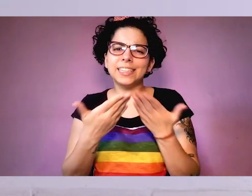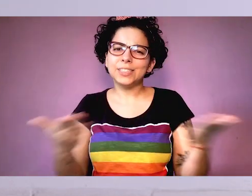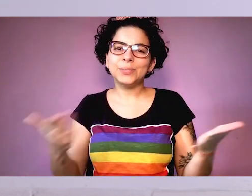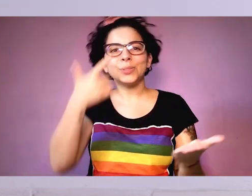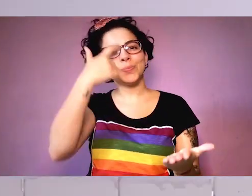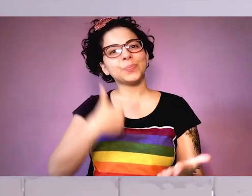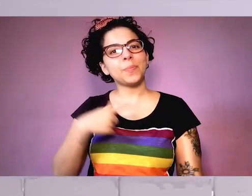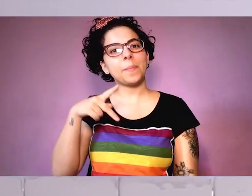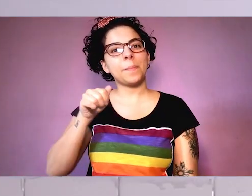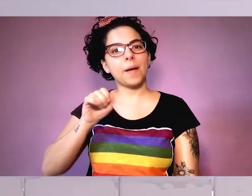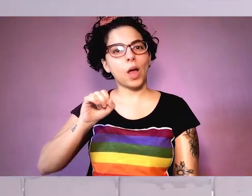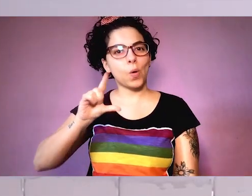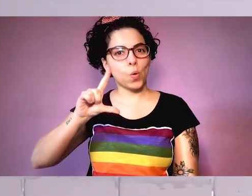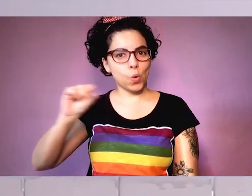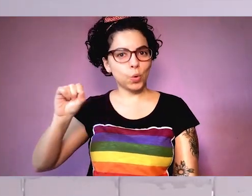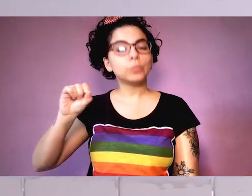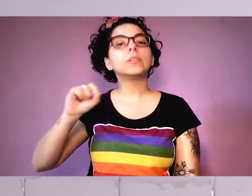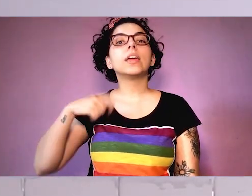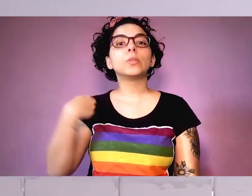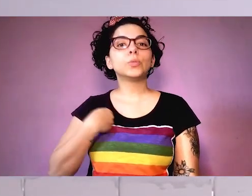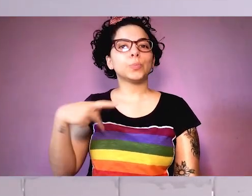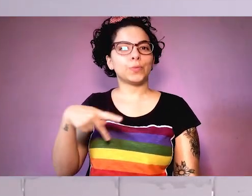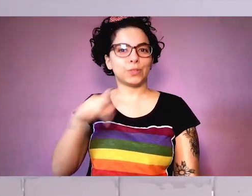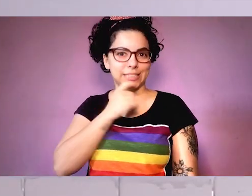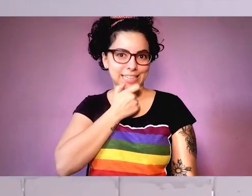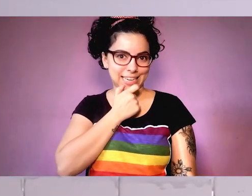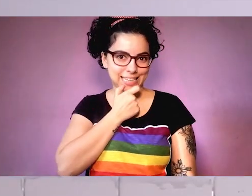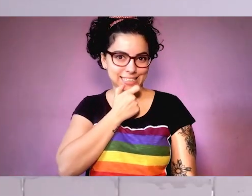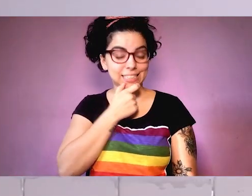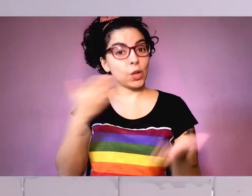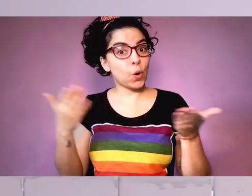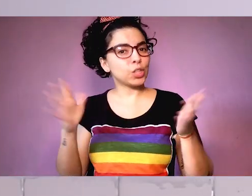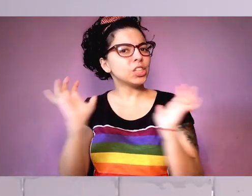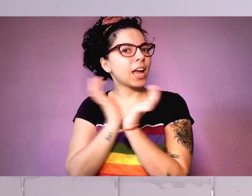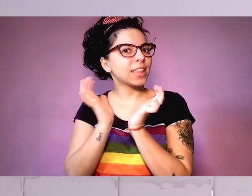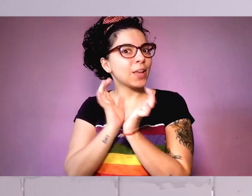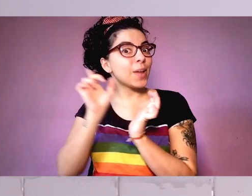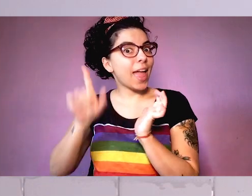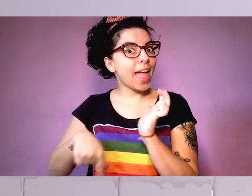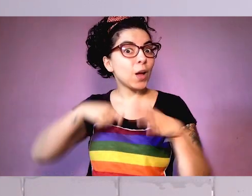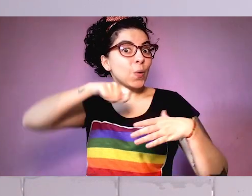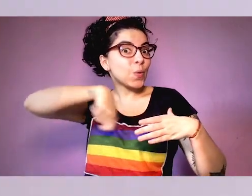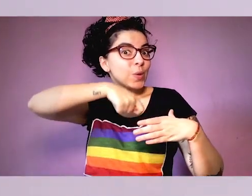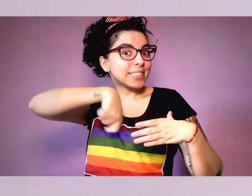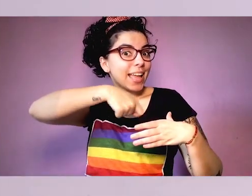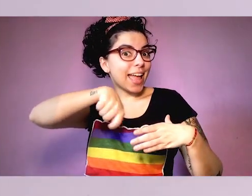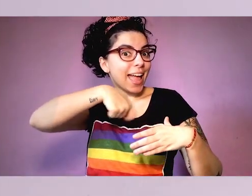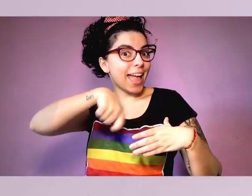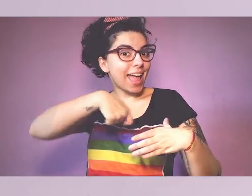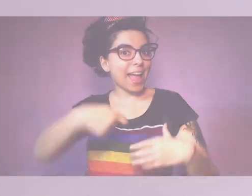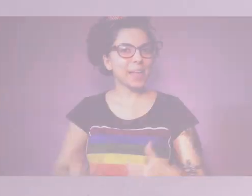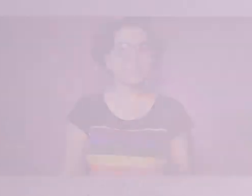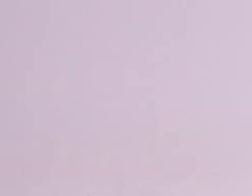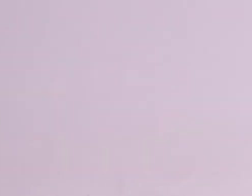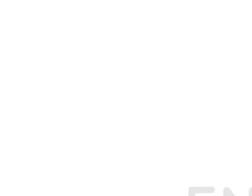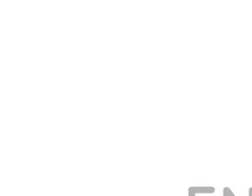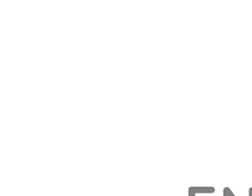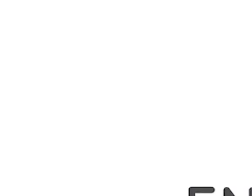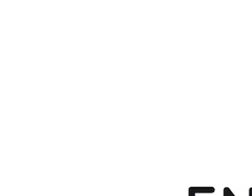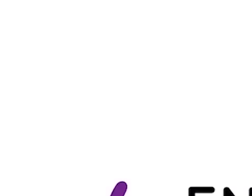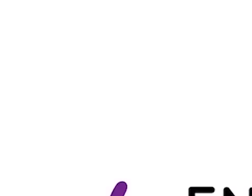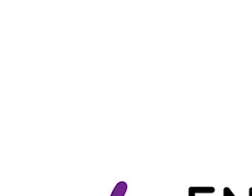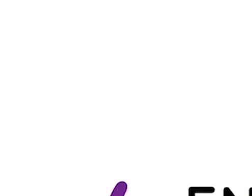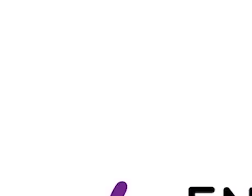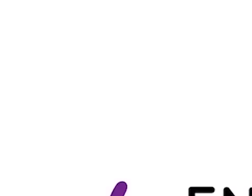Hello dears, my name's Paolo and I'm an English teacher and today's category is cooking.